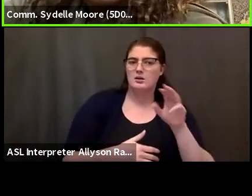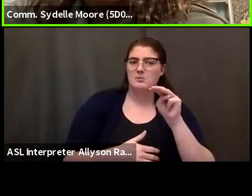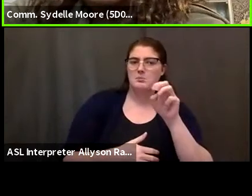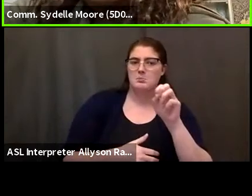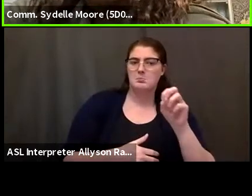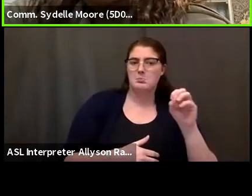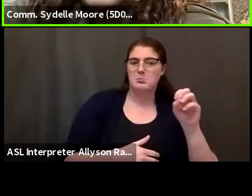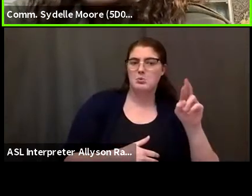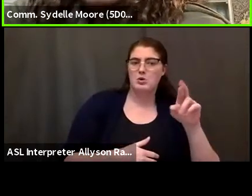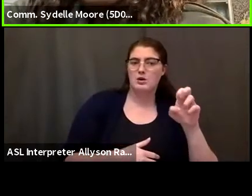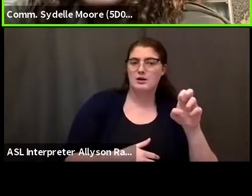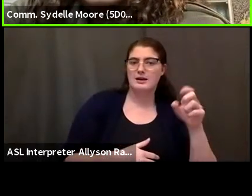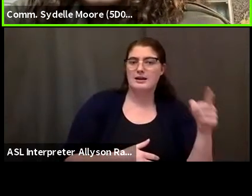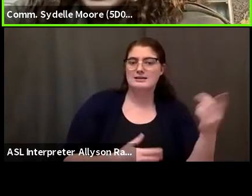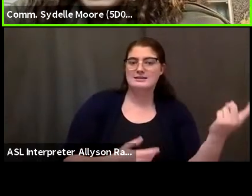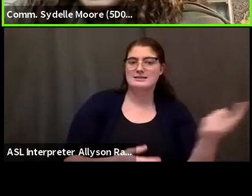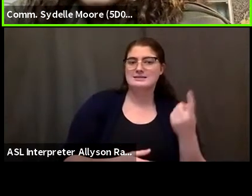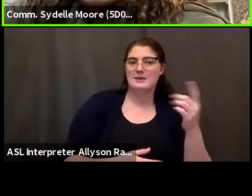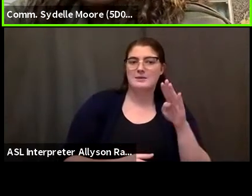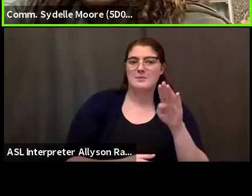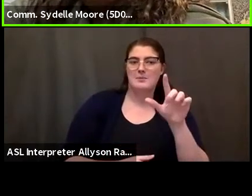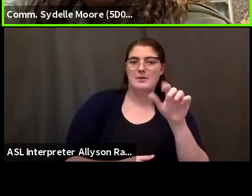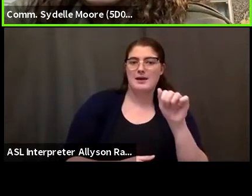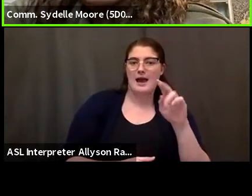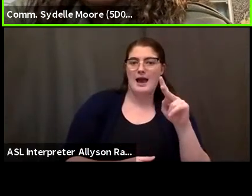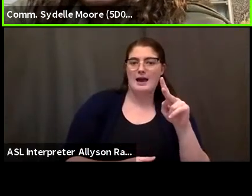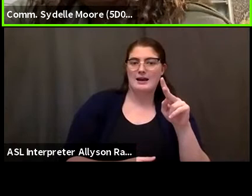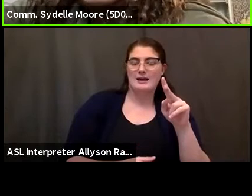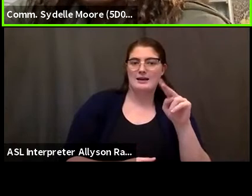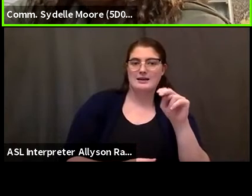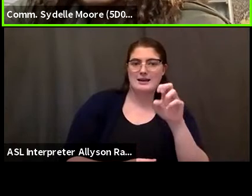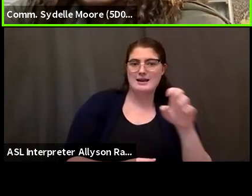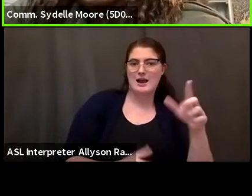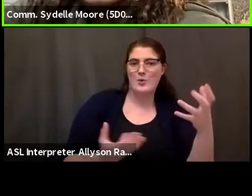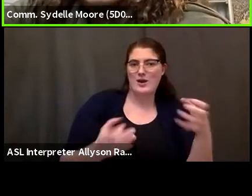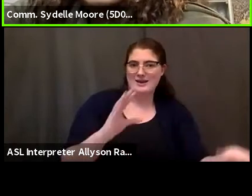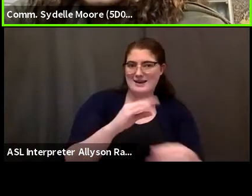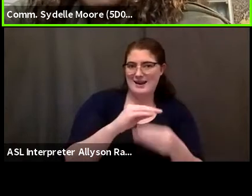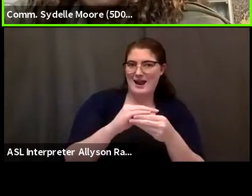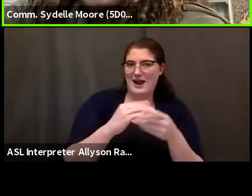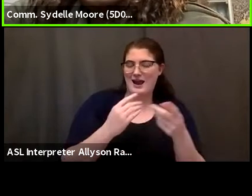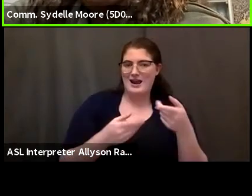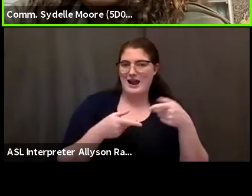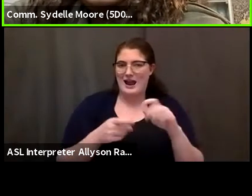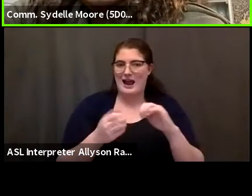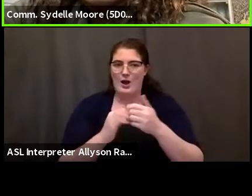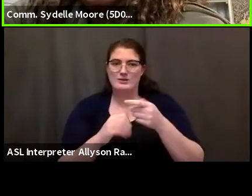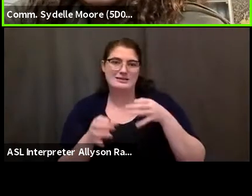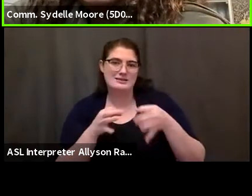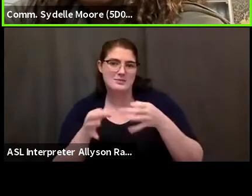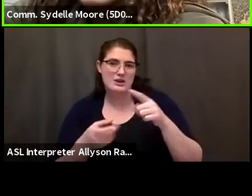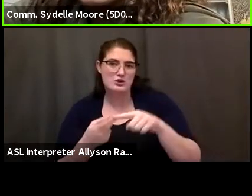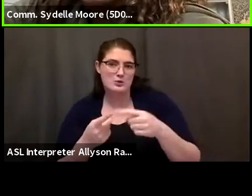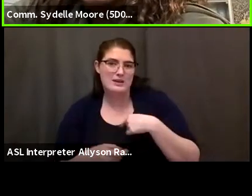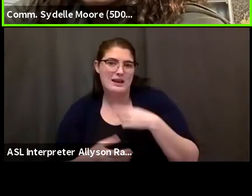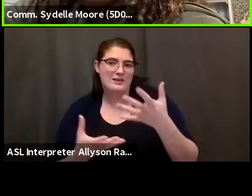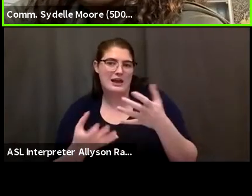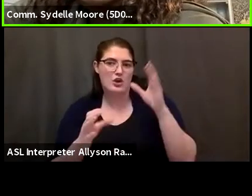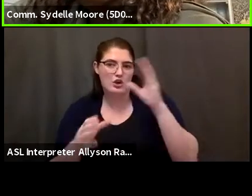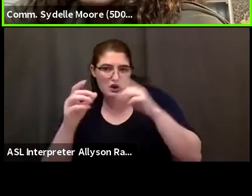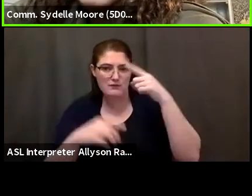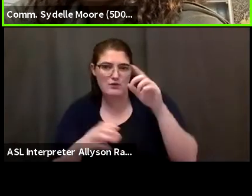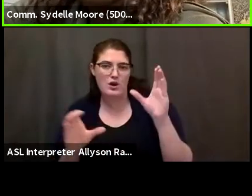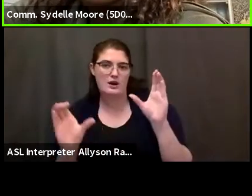was something Commissioner Blacknell wanted to add. The way it was explained to me is that they are looking for a certificate of need, so